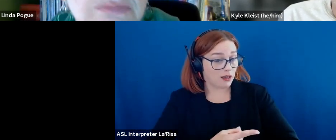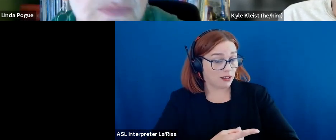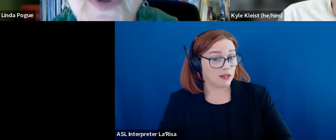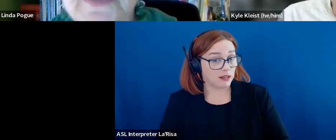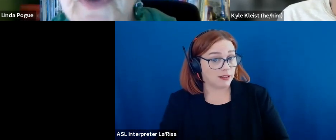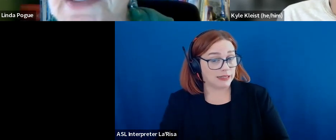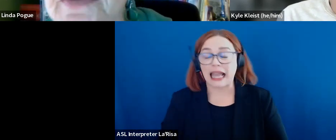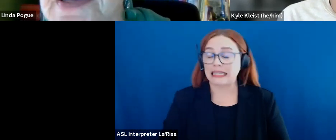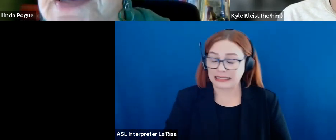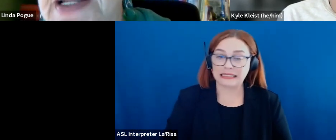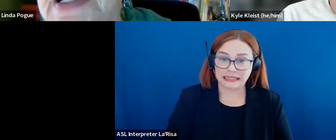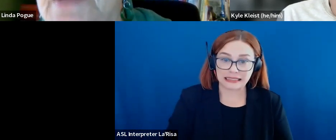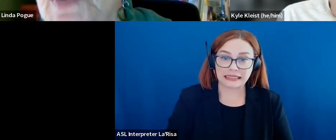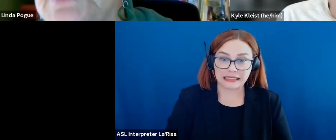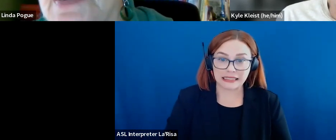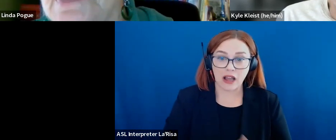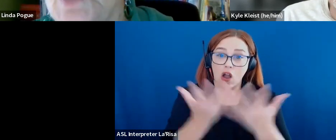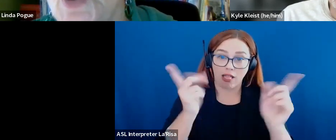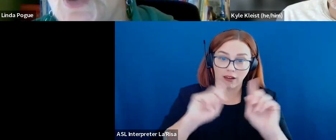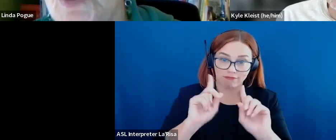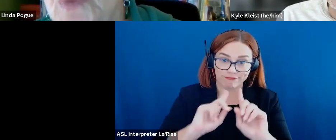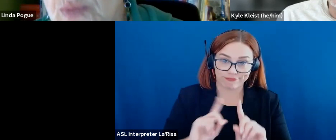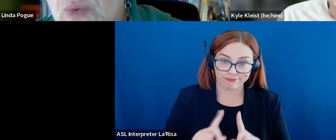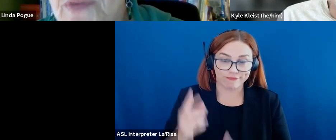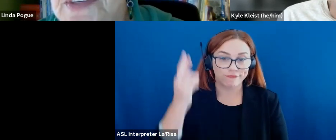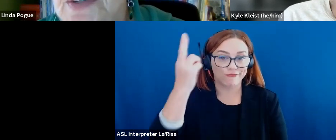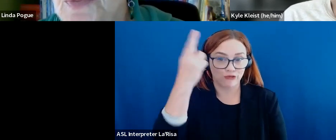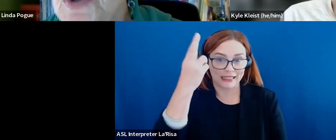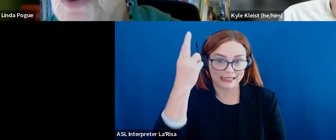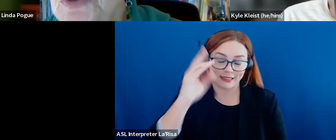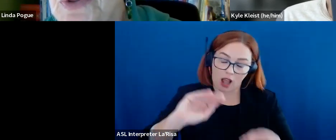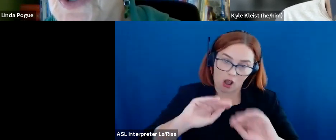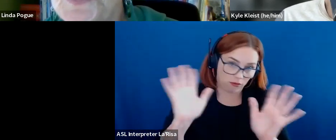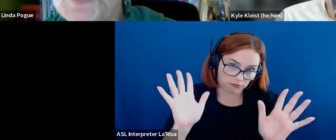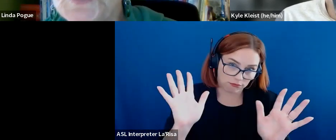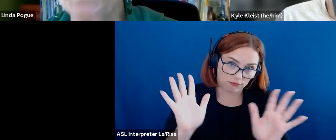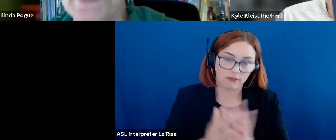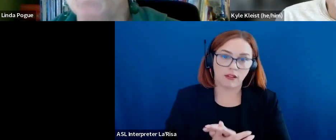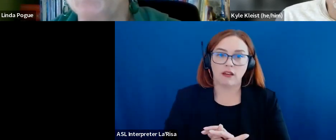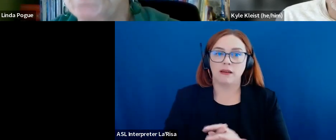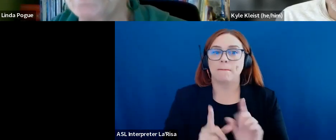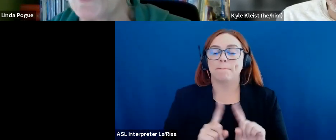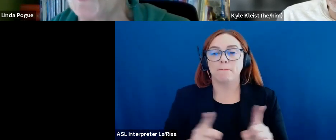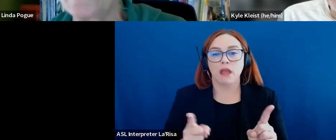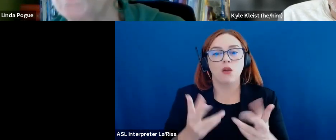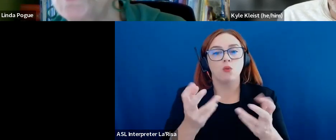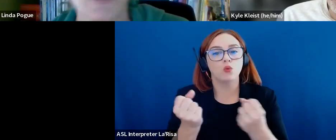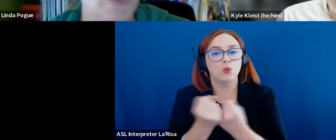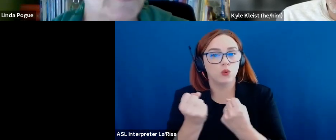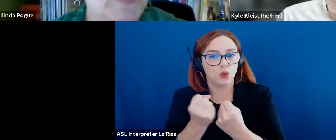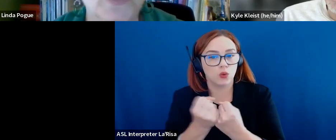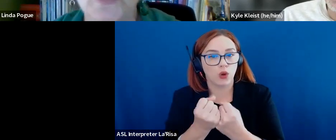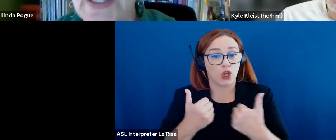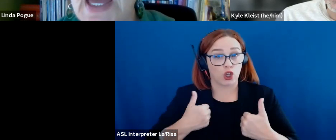for lots of reasons, clearly, but we want to to support our youth. They are our